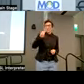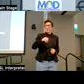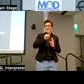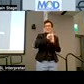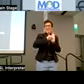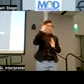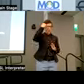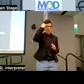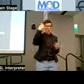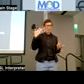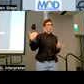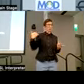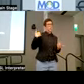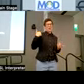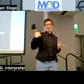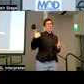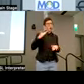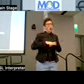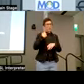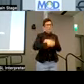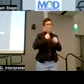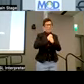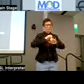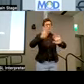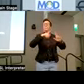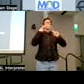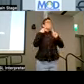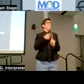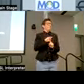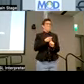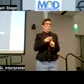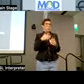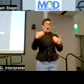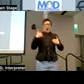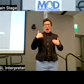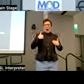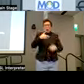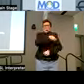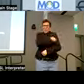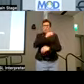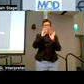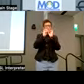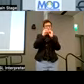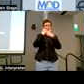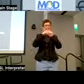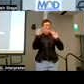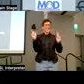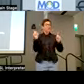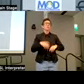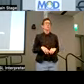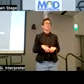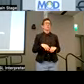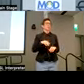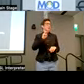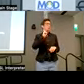years to deal with this, right? And I said, okay. Uh, so that being said, all that said, uh, you know, we have put together a group, you know, and